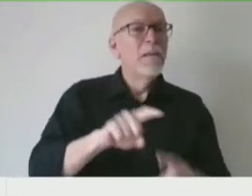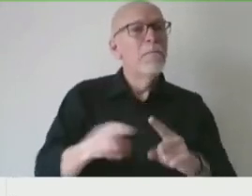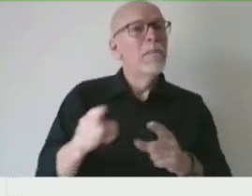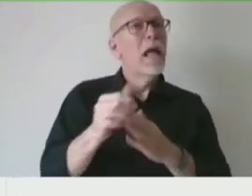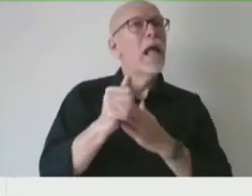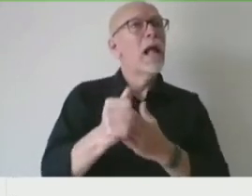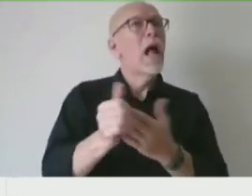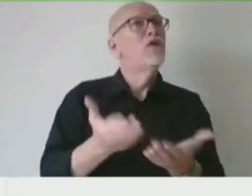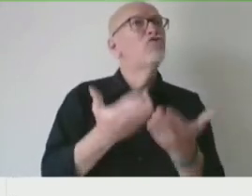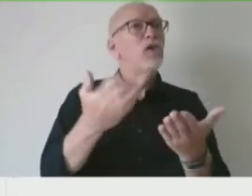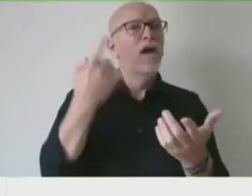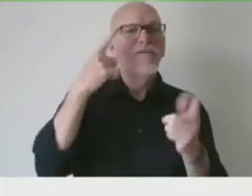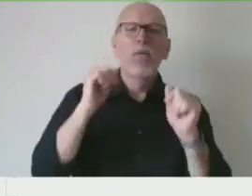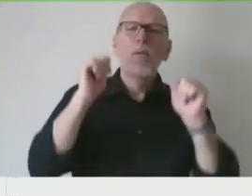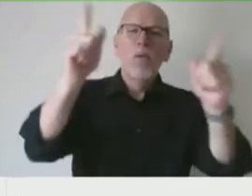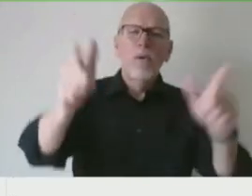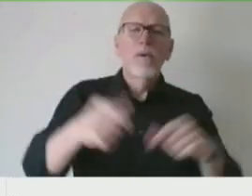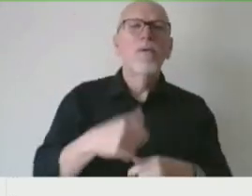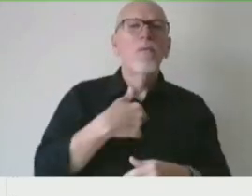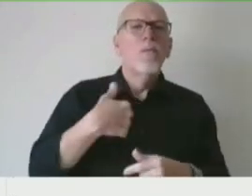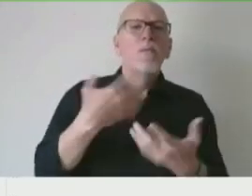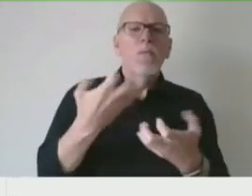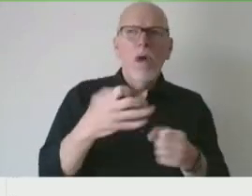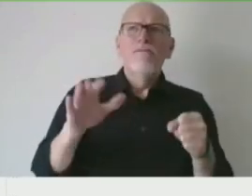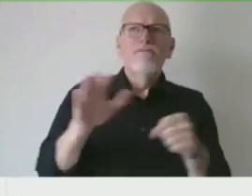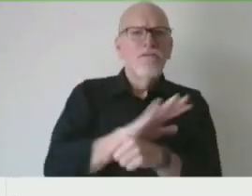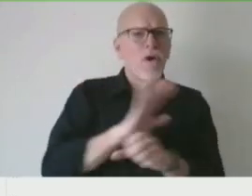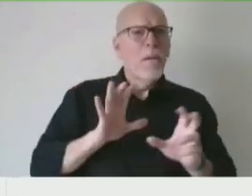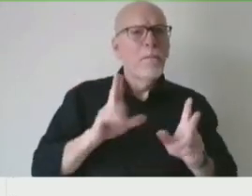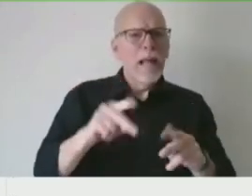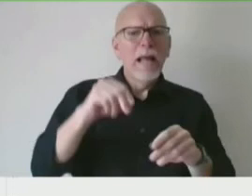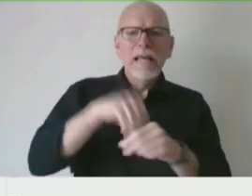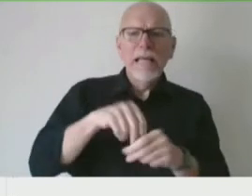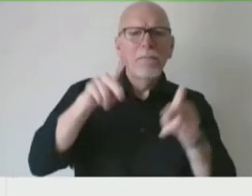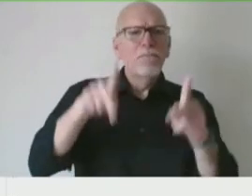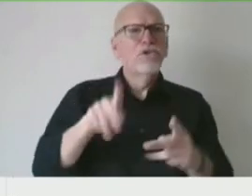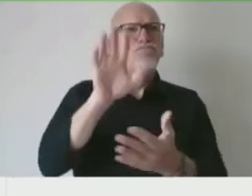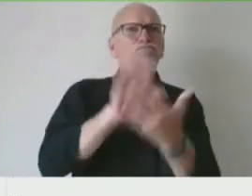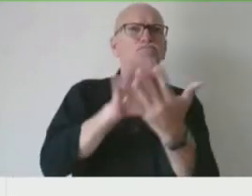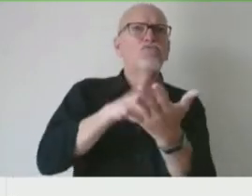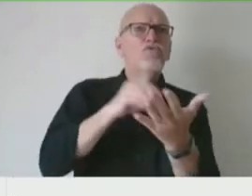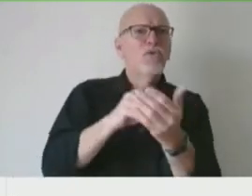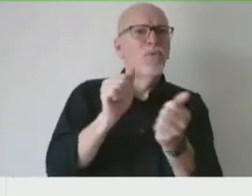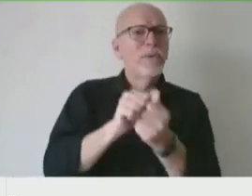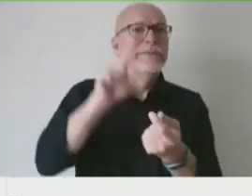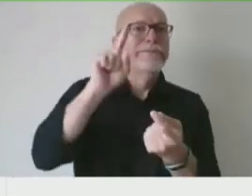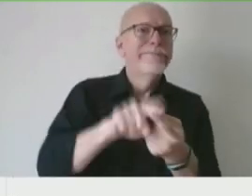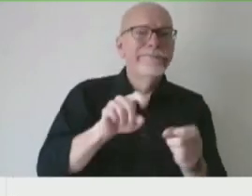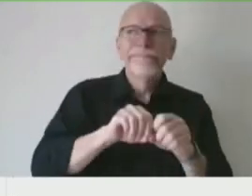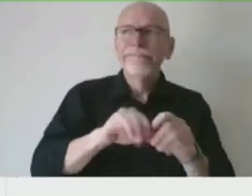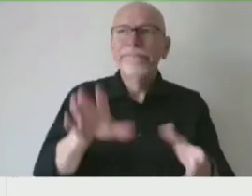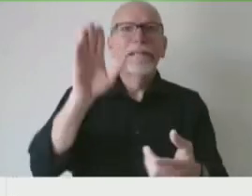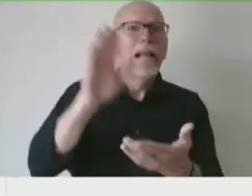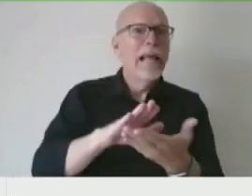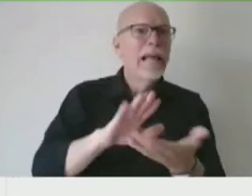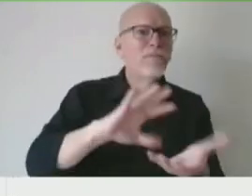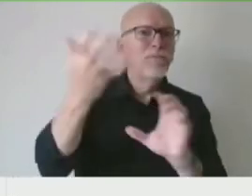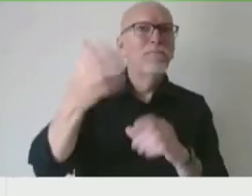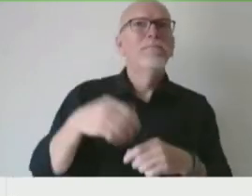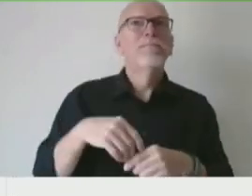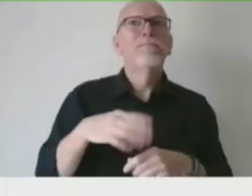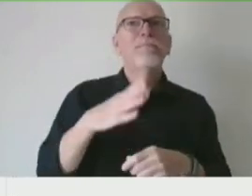universal. We all want to have a full return to in-person learning with minimal disruptions and outbreaks, and believe that layering